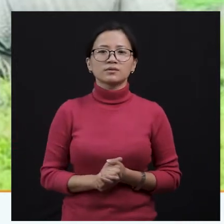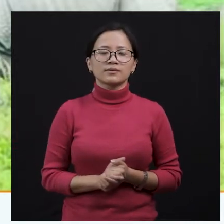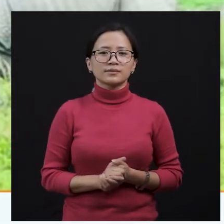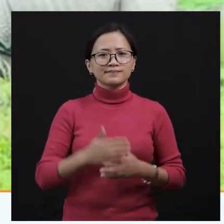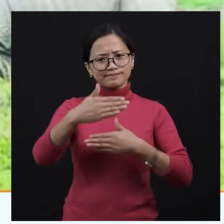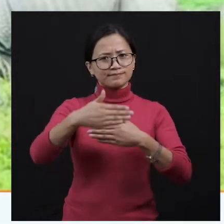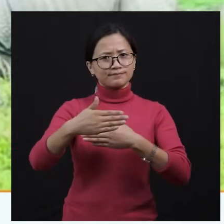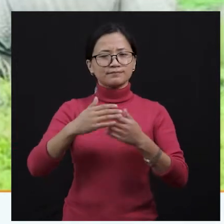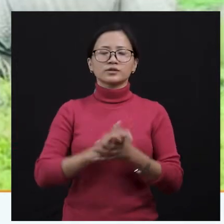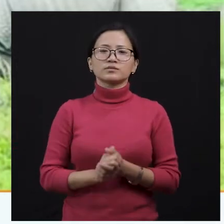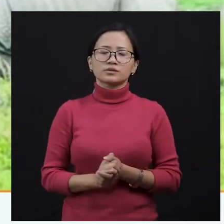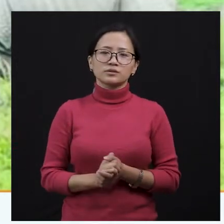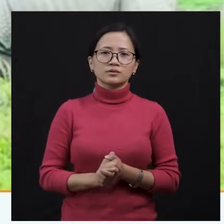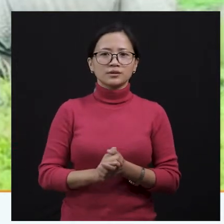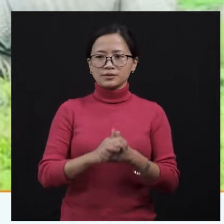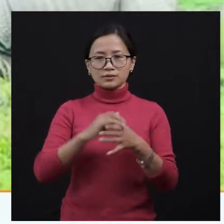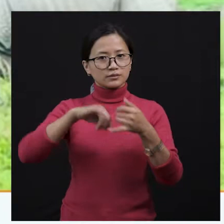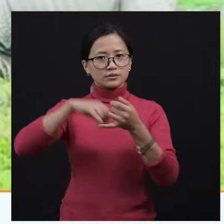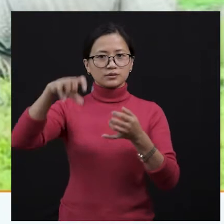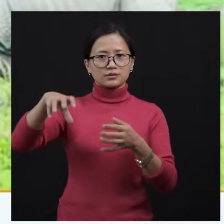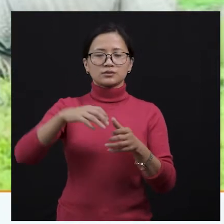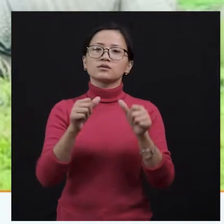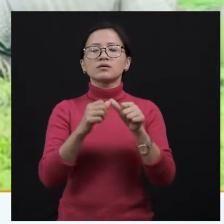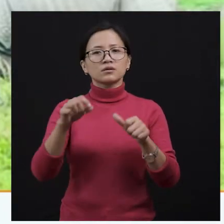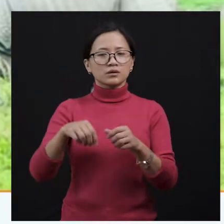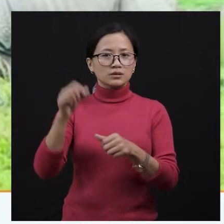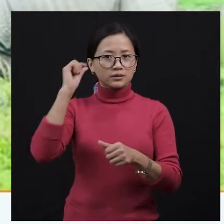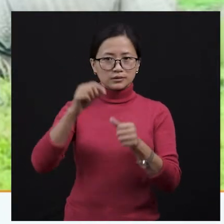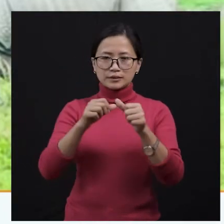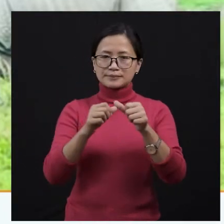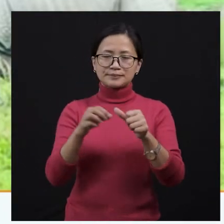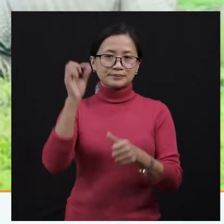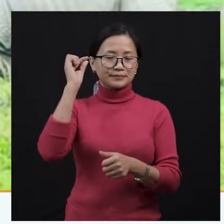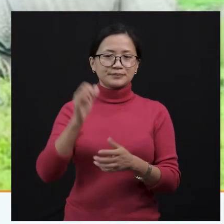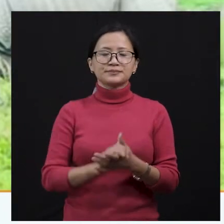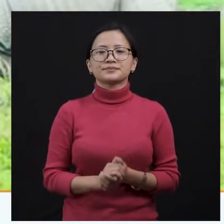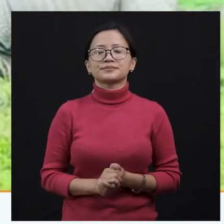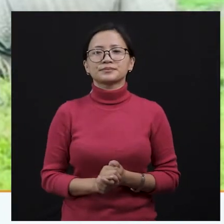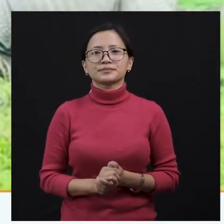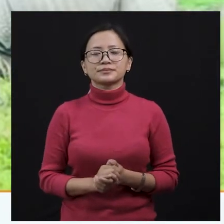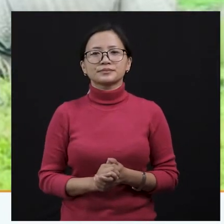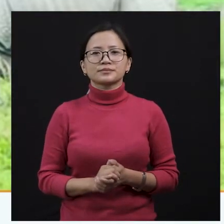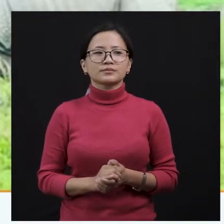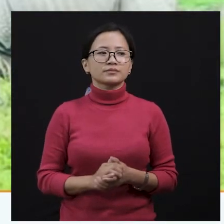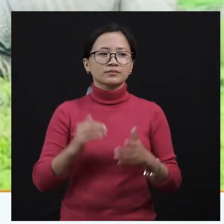It's our neighboring state, Assam. Okay, it's located in Assam, Kaziranga National